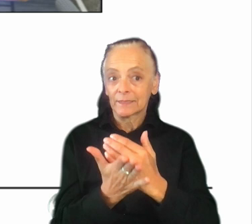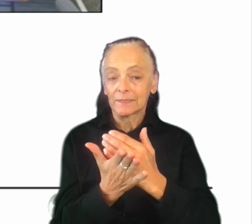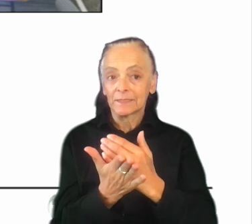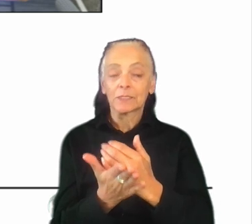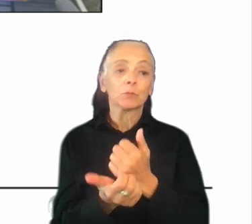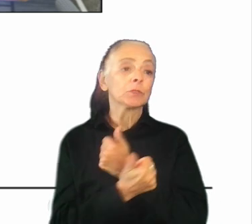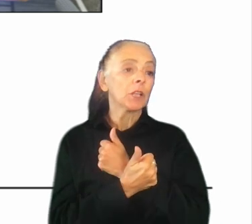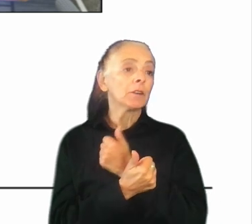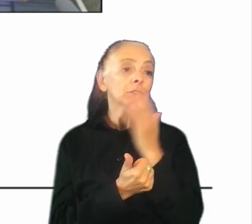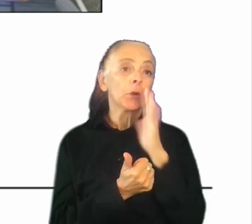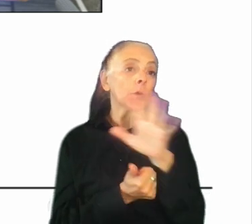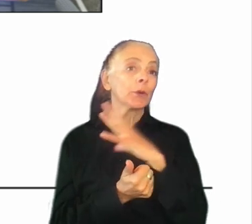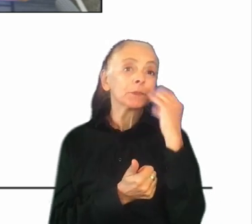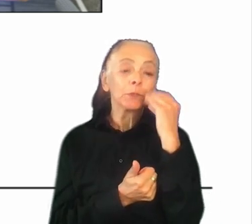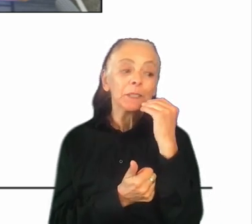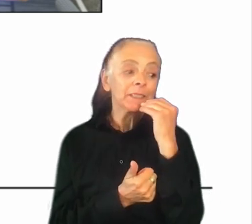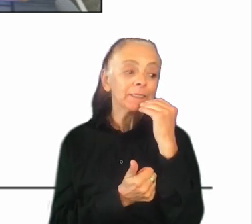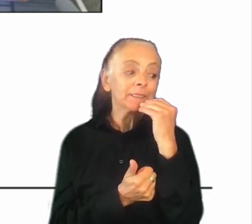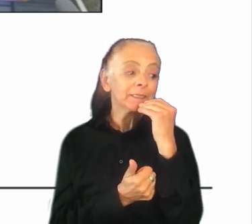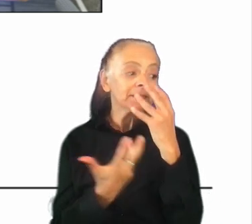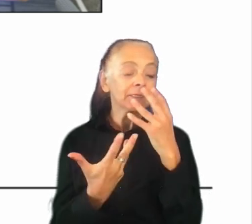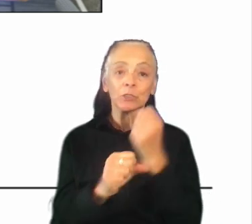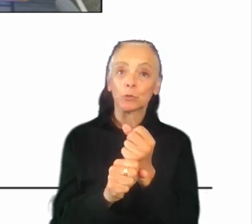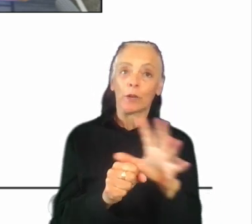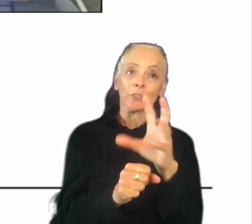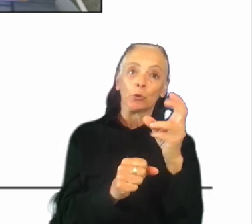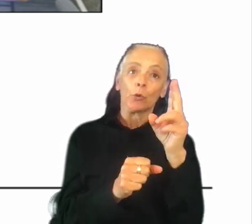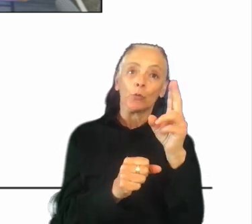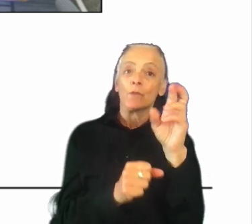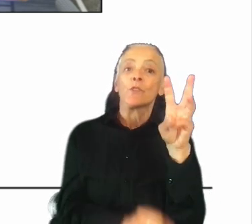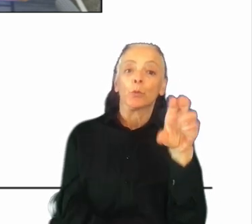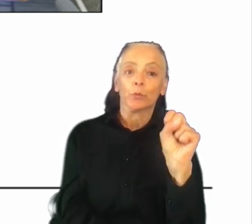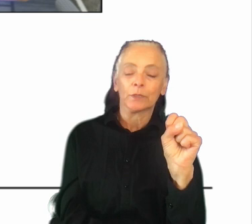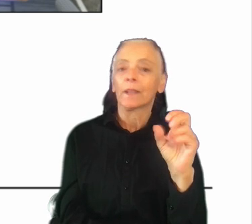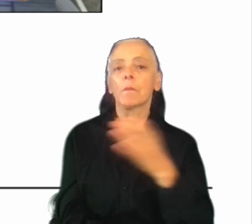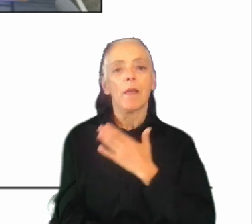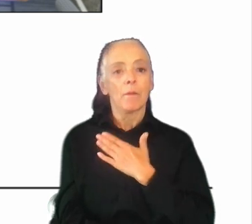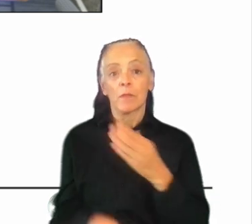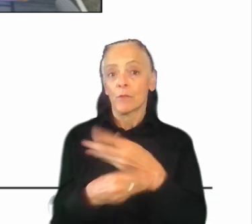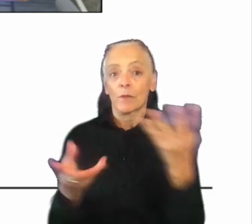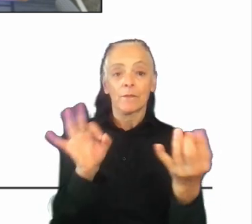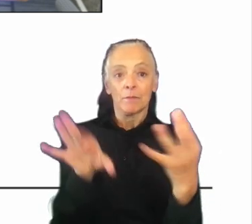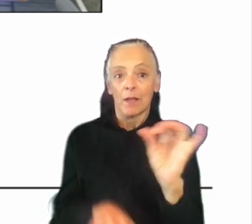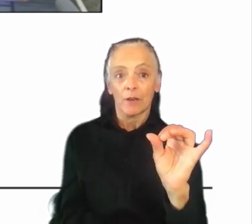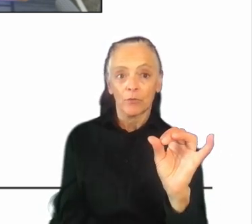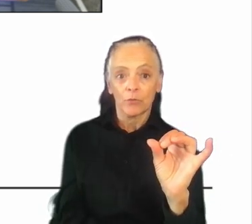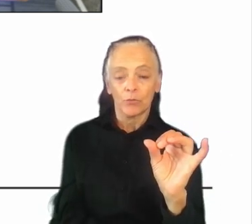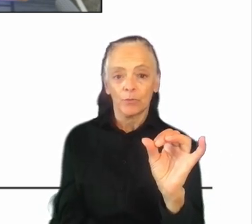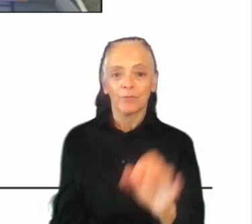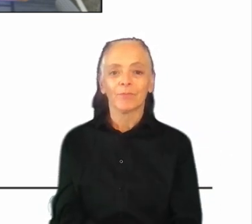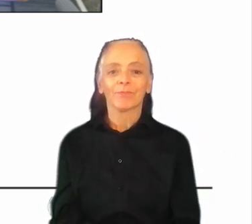love to hear your experience when you do this yourself and creating your own reviews and as i mentioned i'm really happy to give feedback on you doing your own